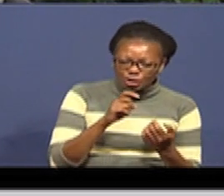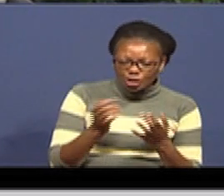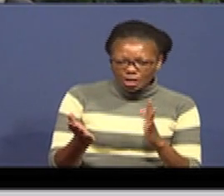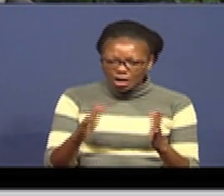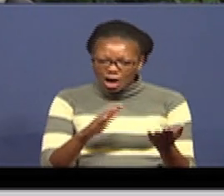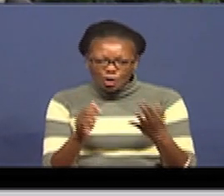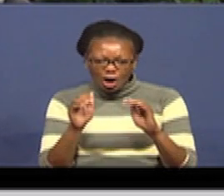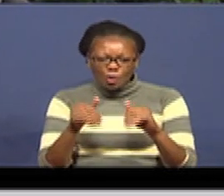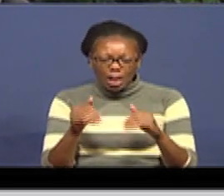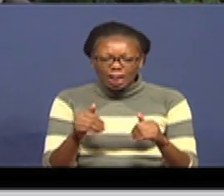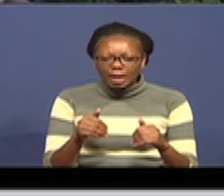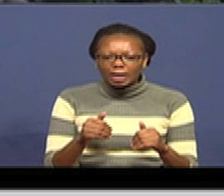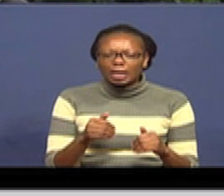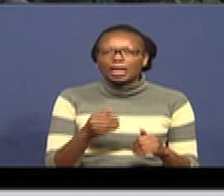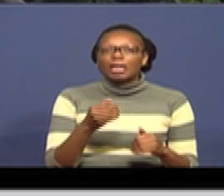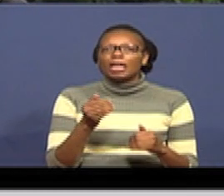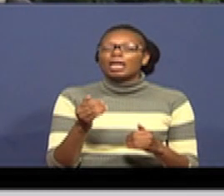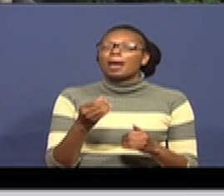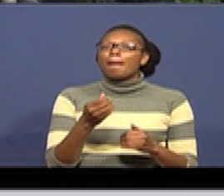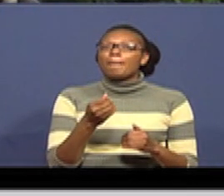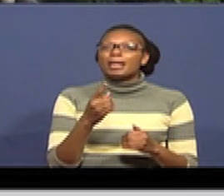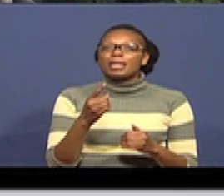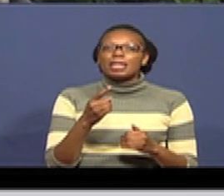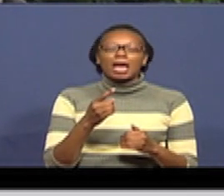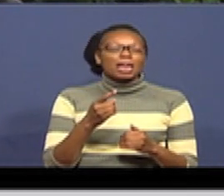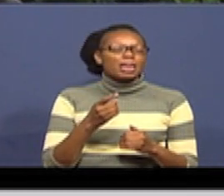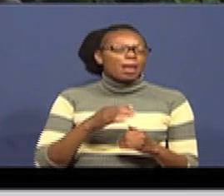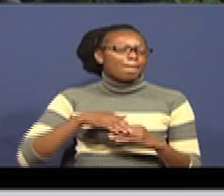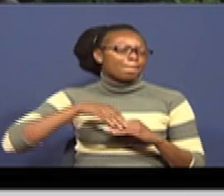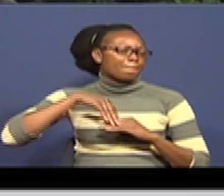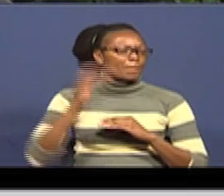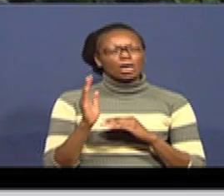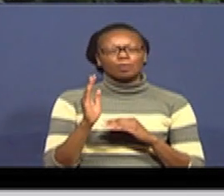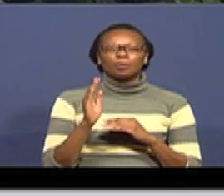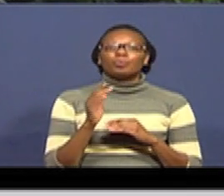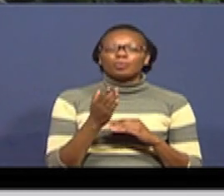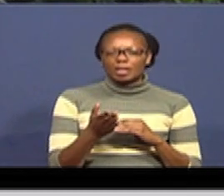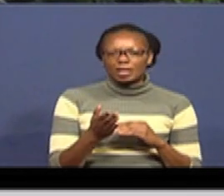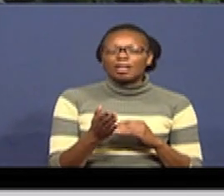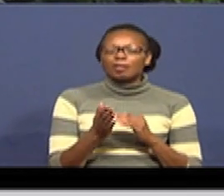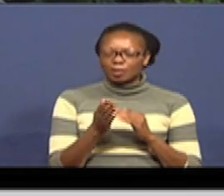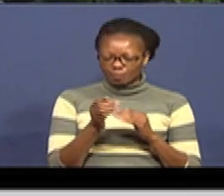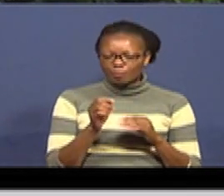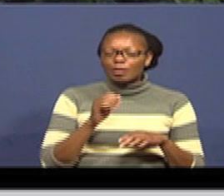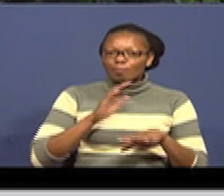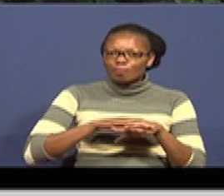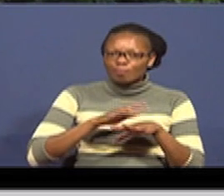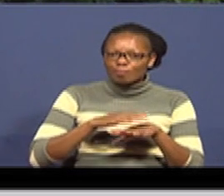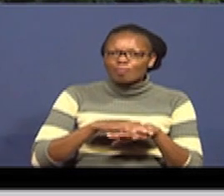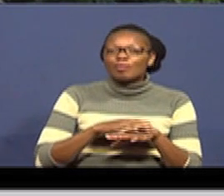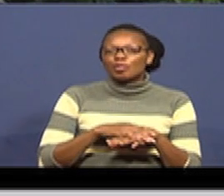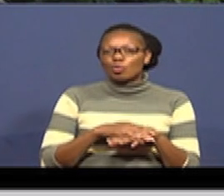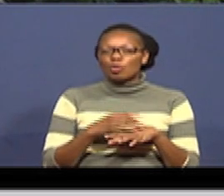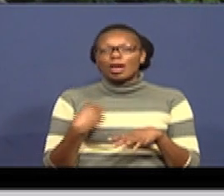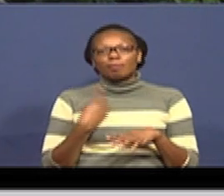that technique and others 3 years model village project after then, that farmers' income increased more than